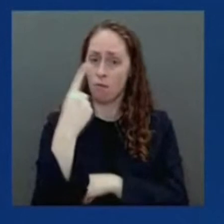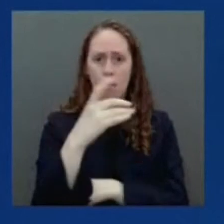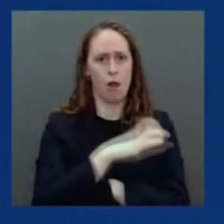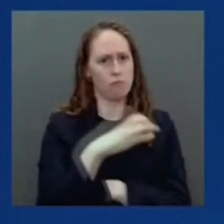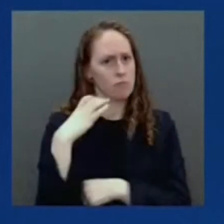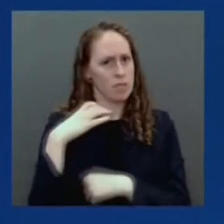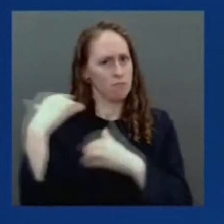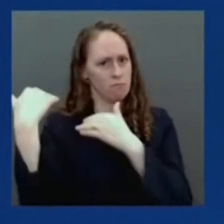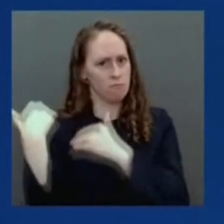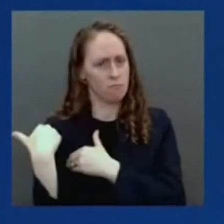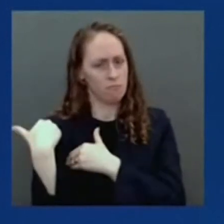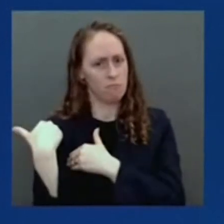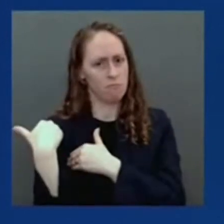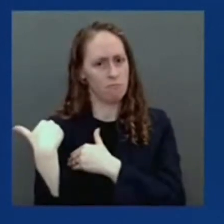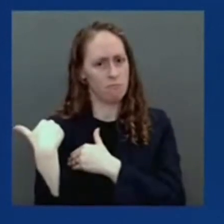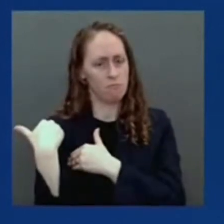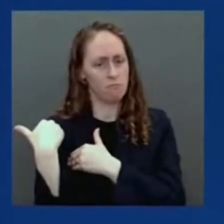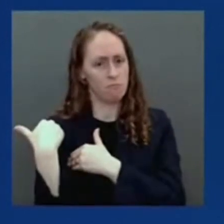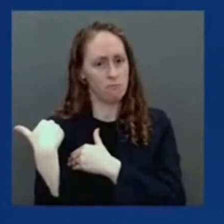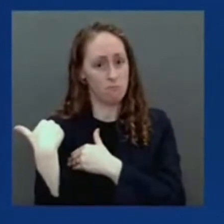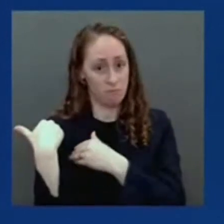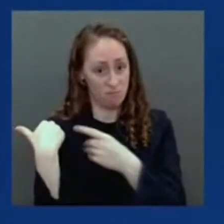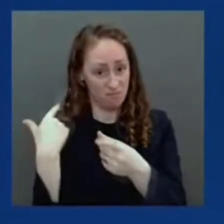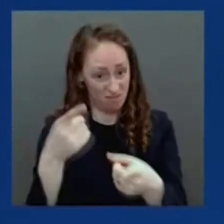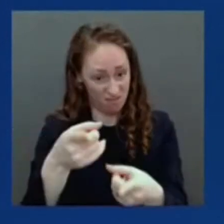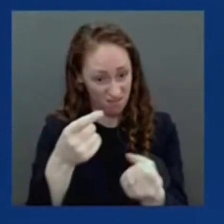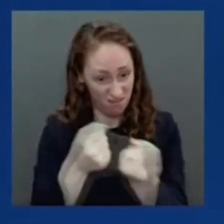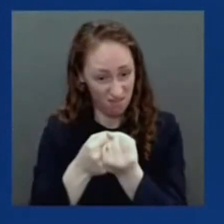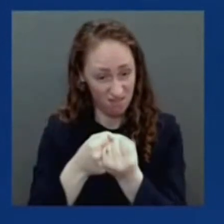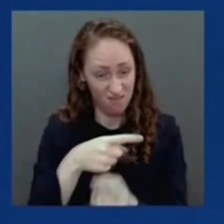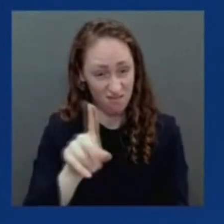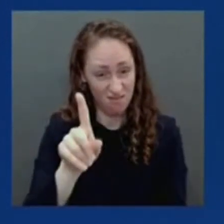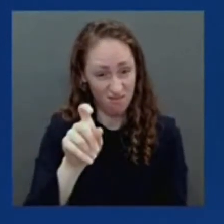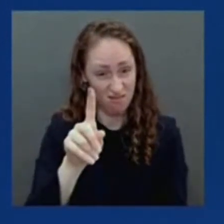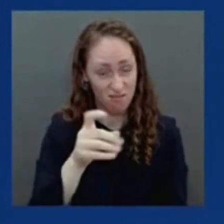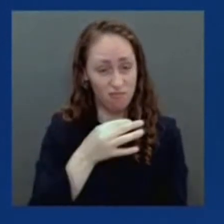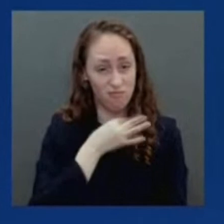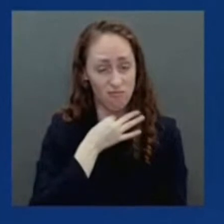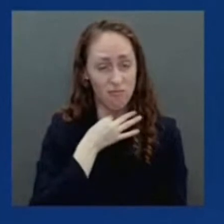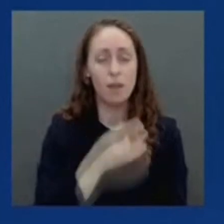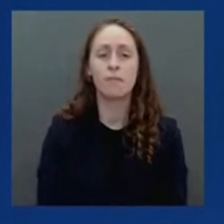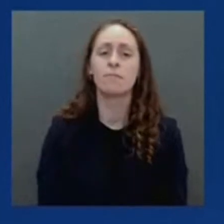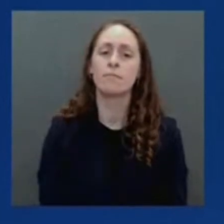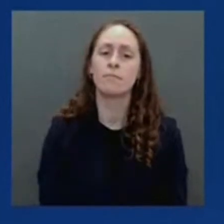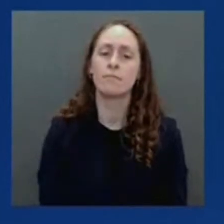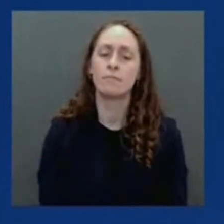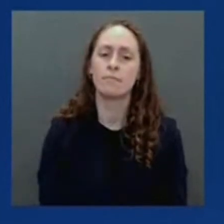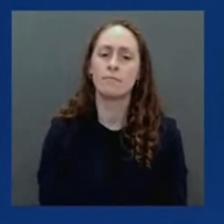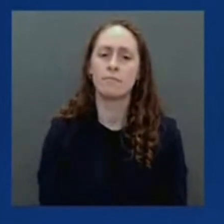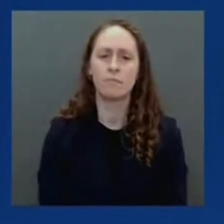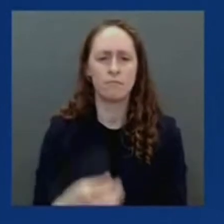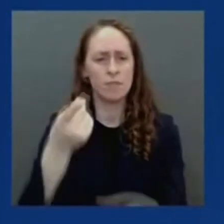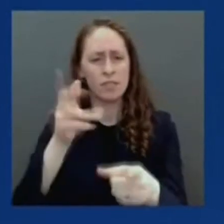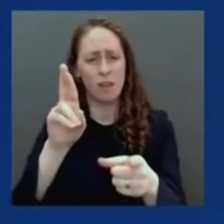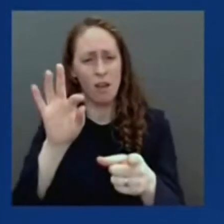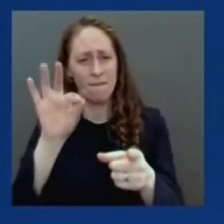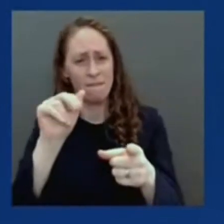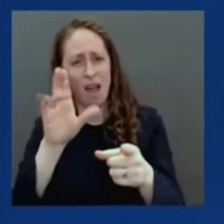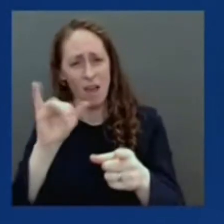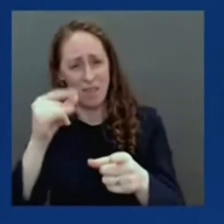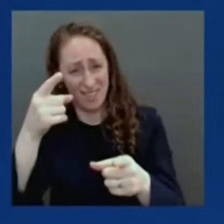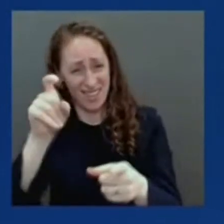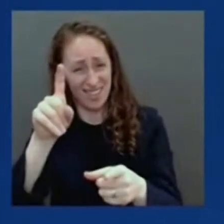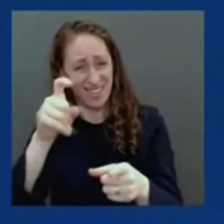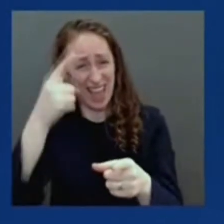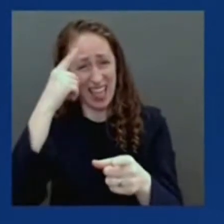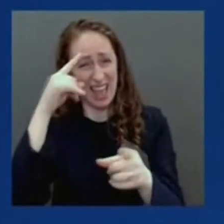Dr. Fauci, do you think it's necessary to conduct an inquiry into the origins of the virus? Well, Cheryl, thanks for